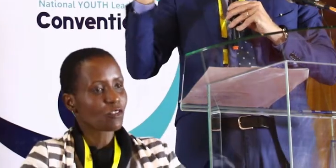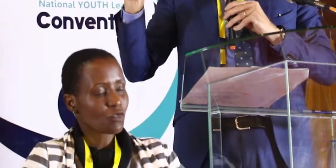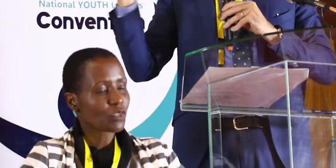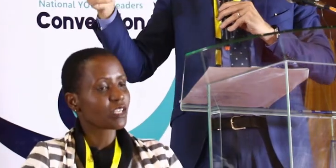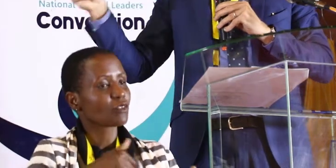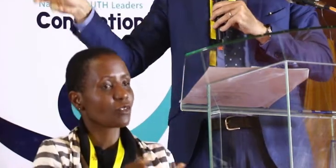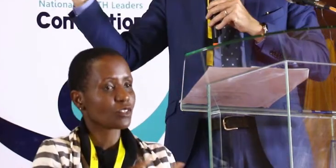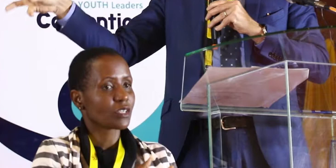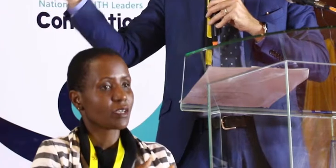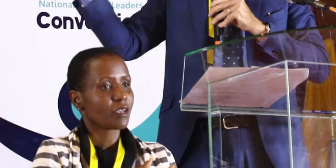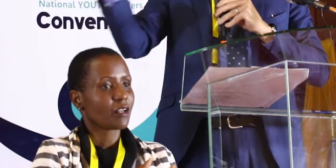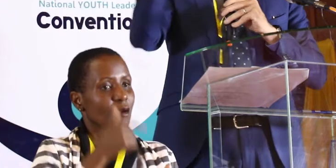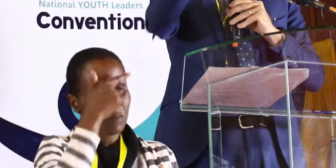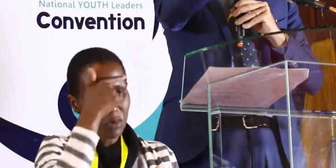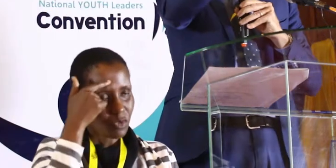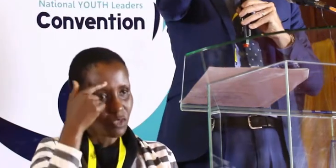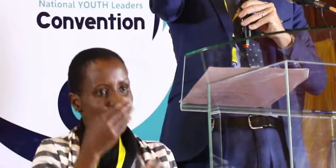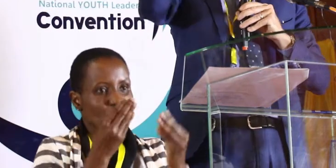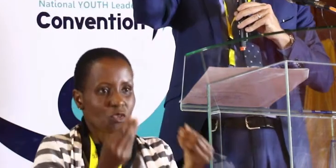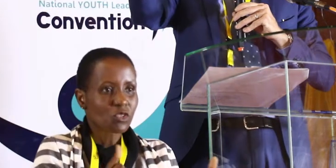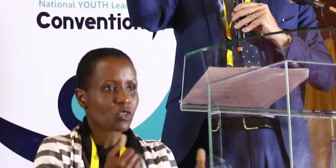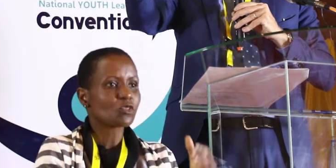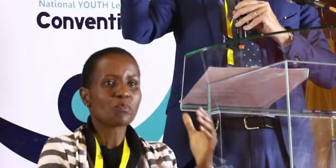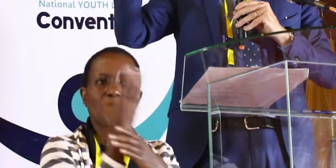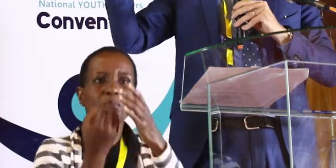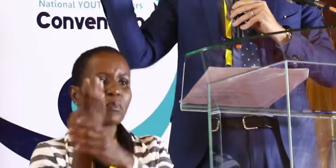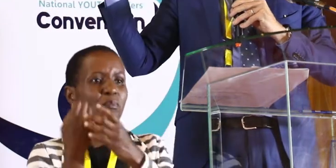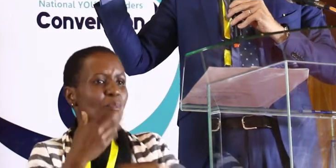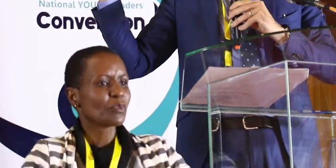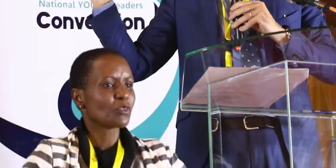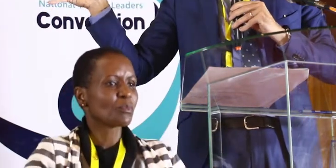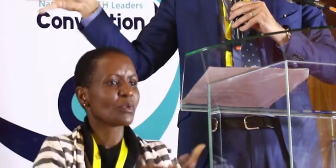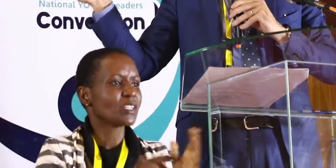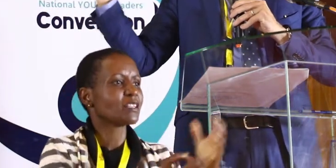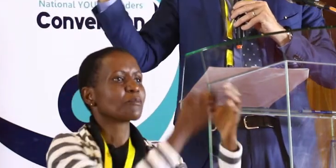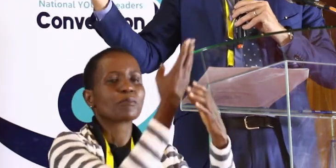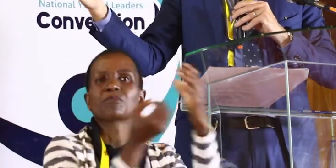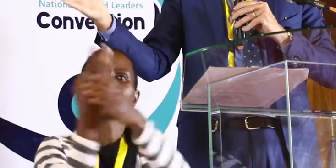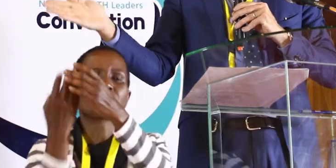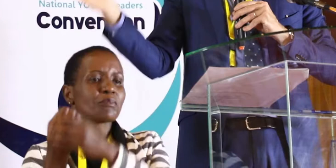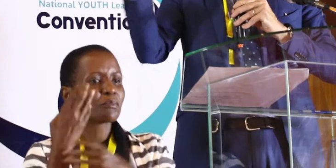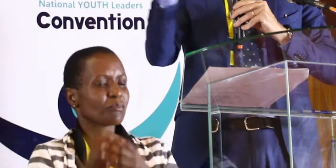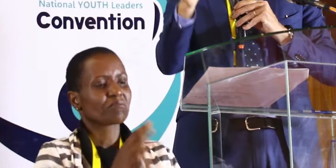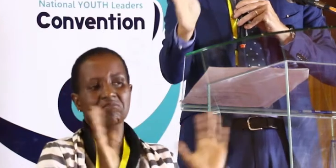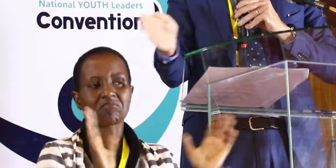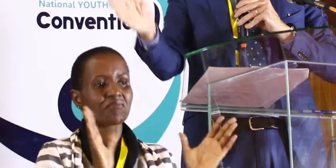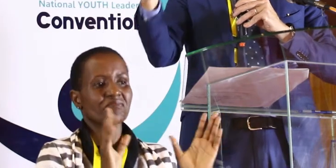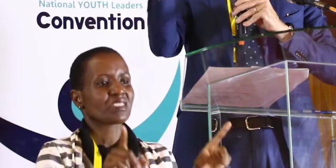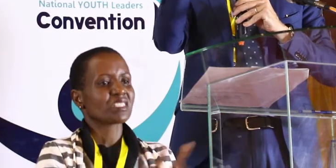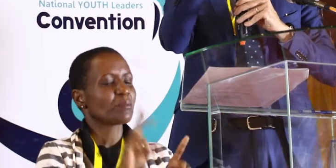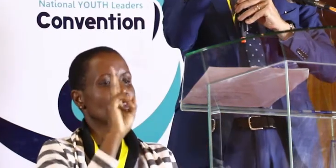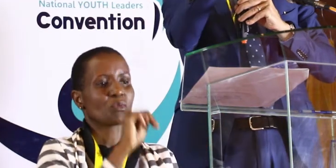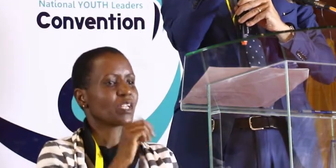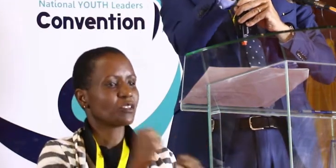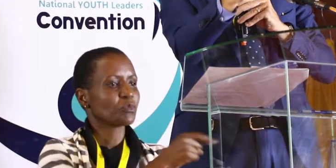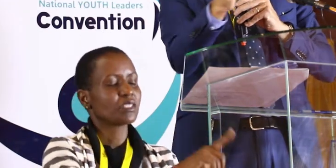Because the solution is not to do a youth project here and there, and that's not what the UN is good at doing. The UN is good